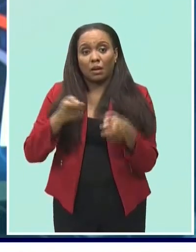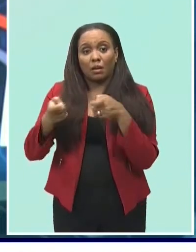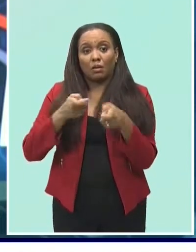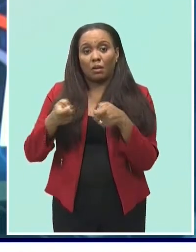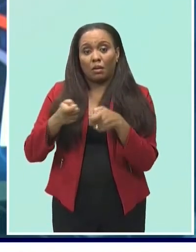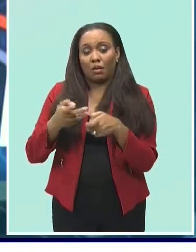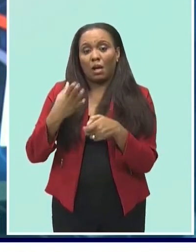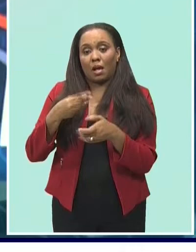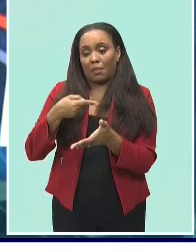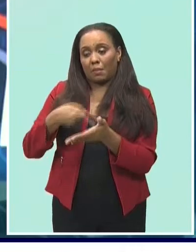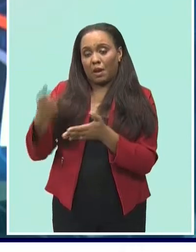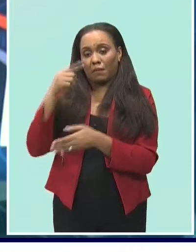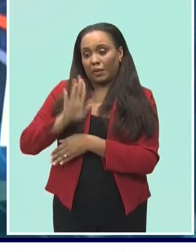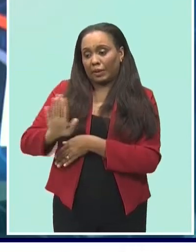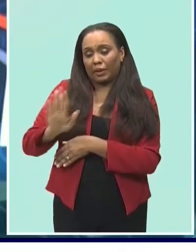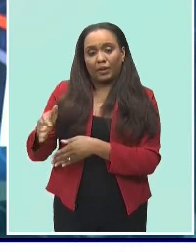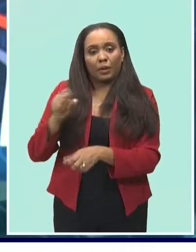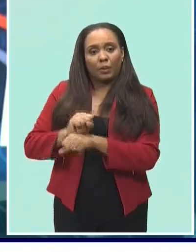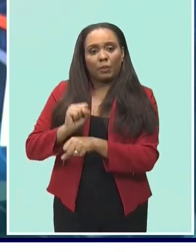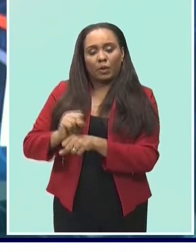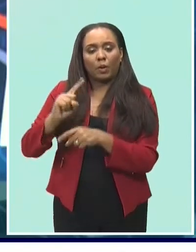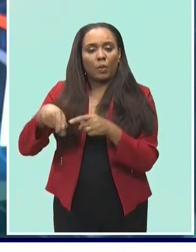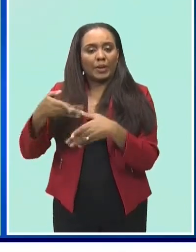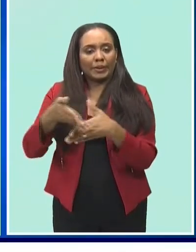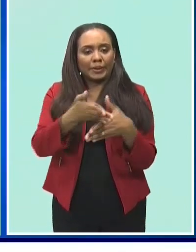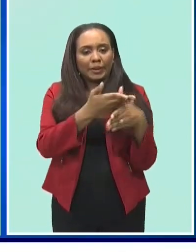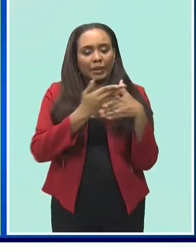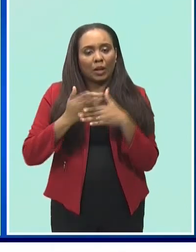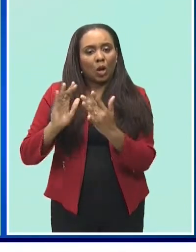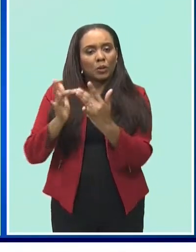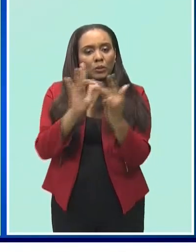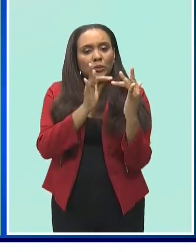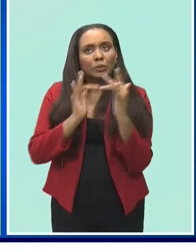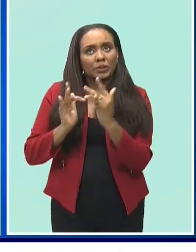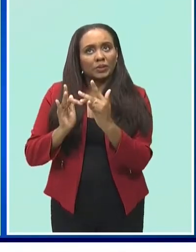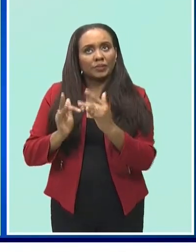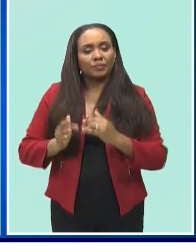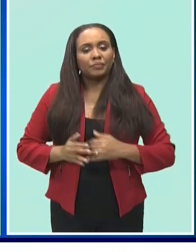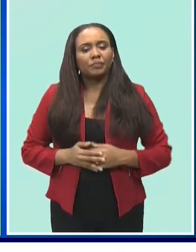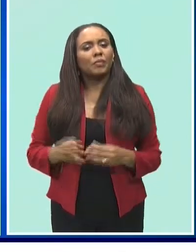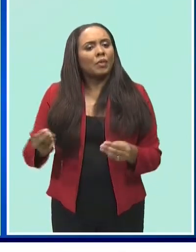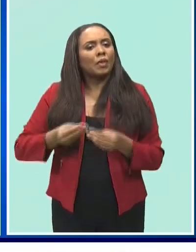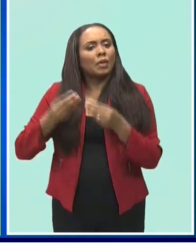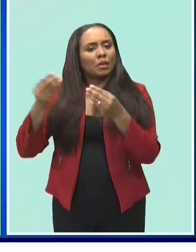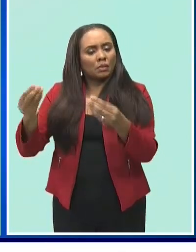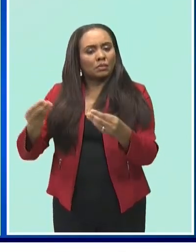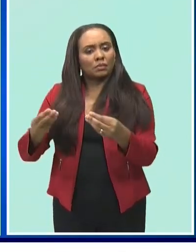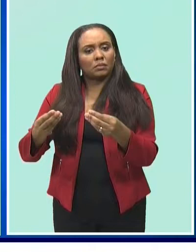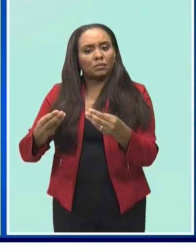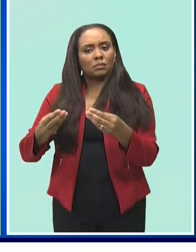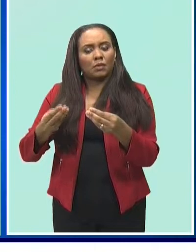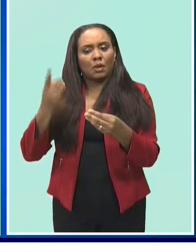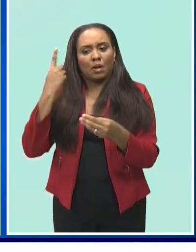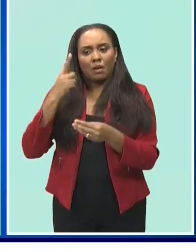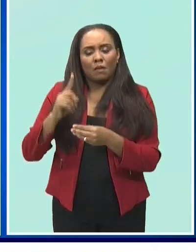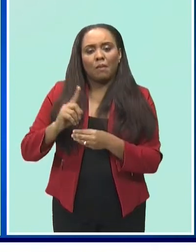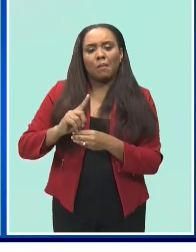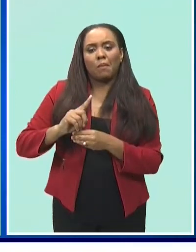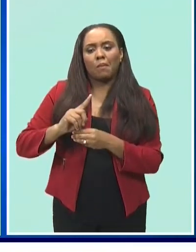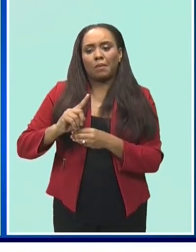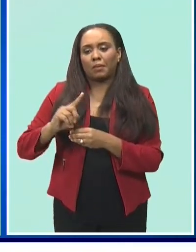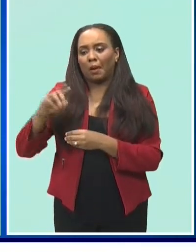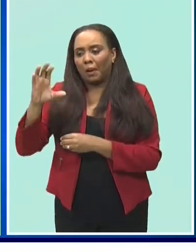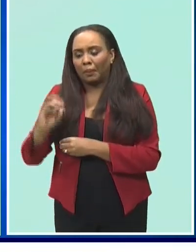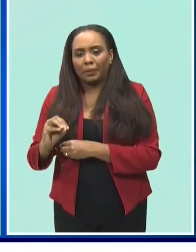when shared on digital platforms. They provide important economic incentives to creative individuals and companies in the new